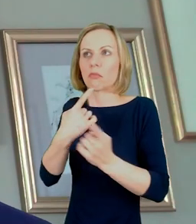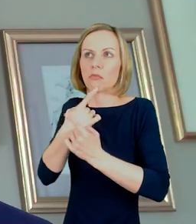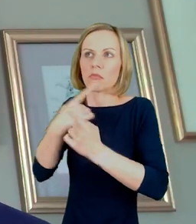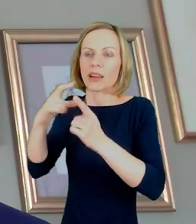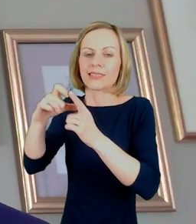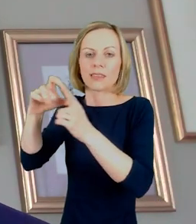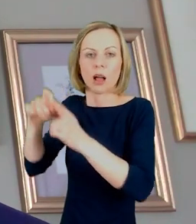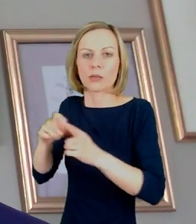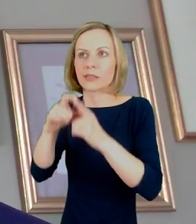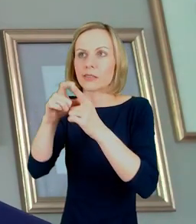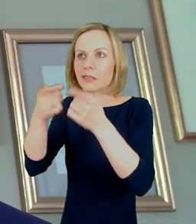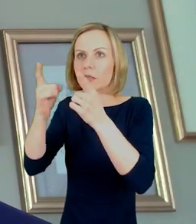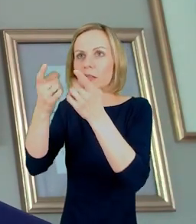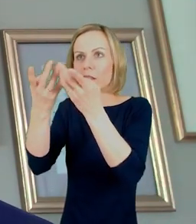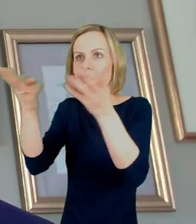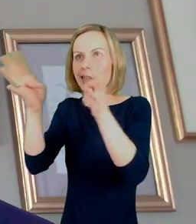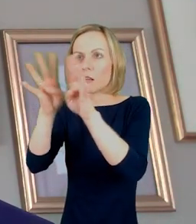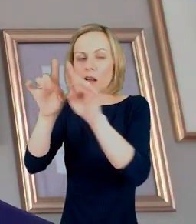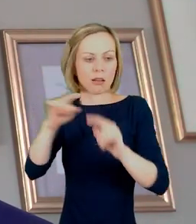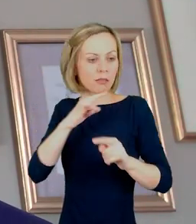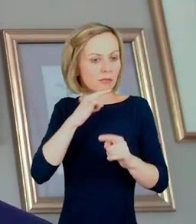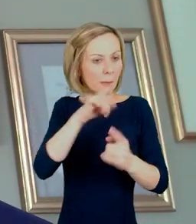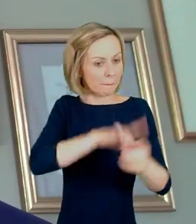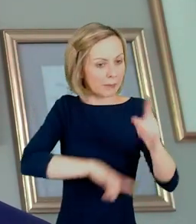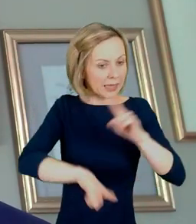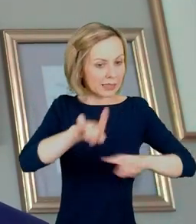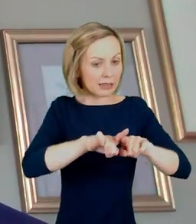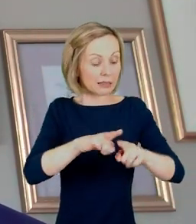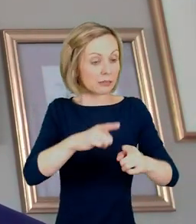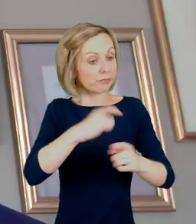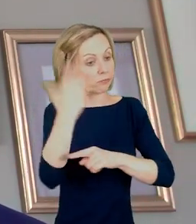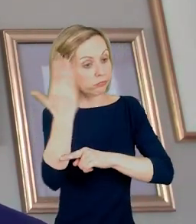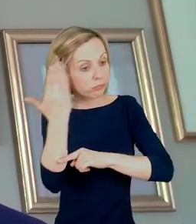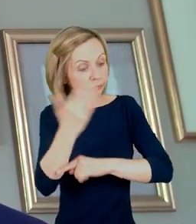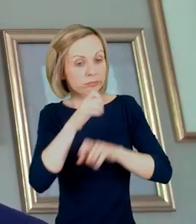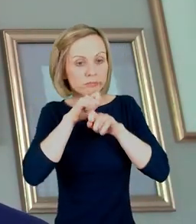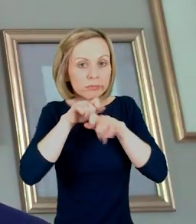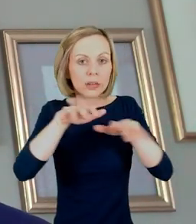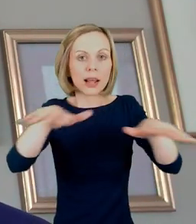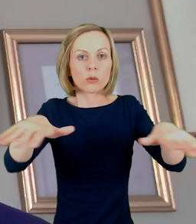meetings in order to cascade this awareness to our members.